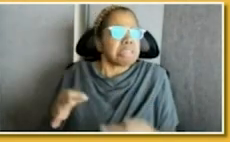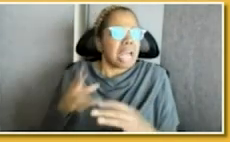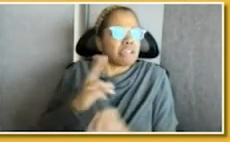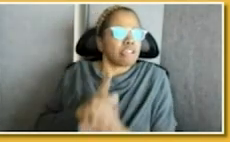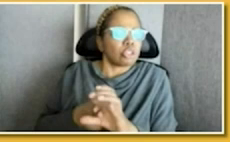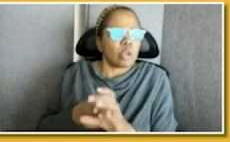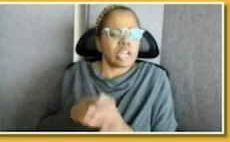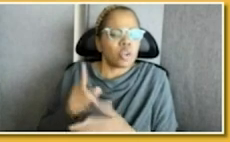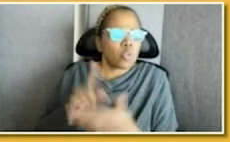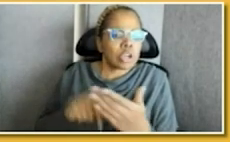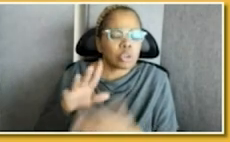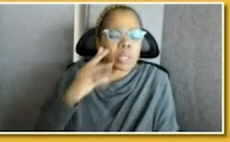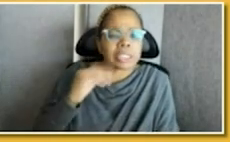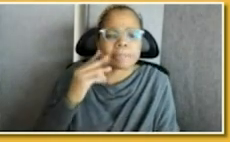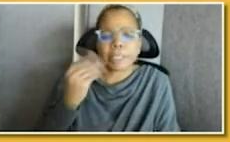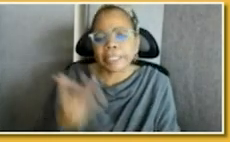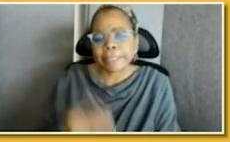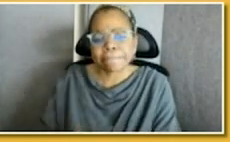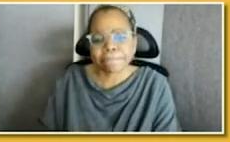there?